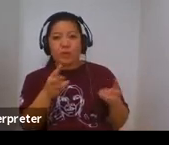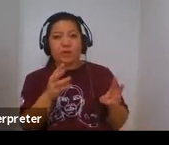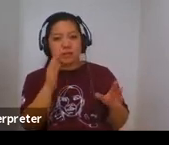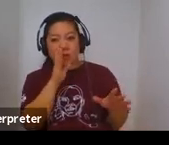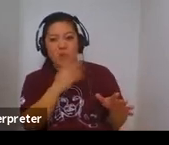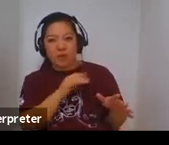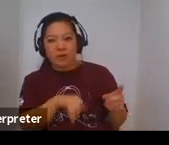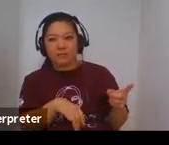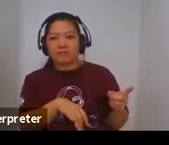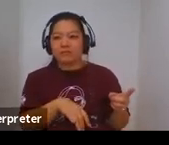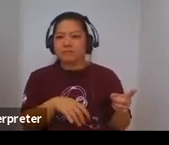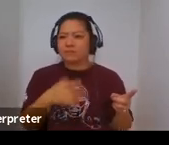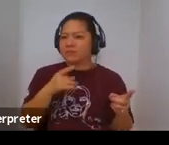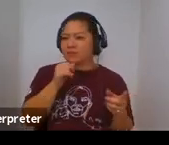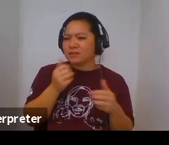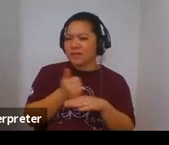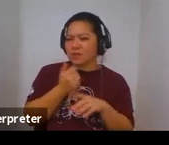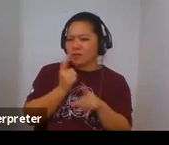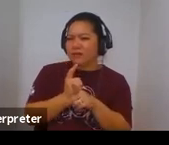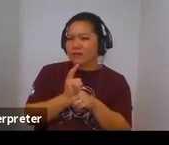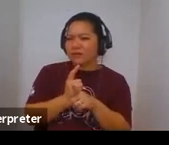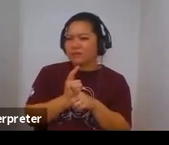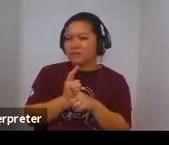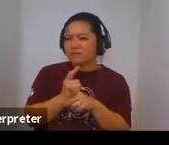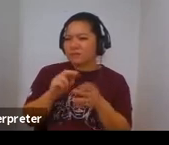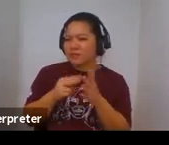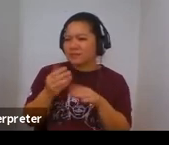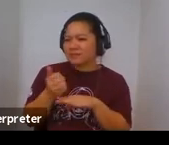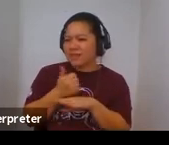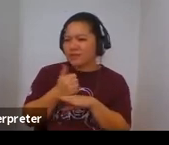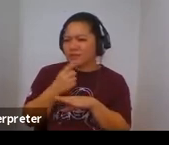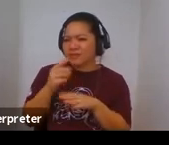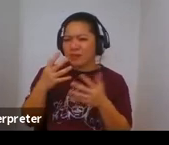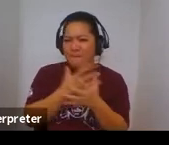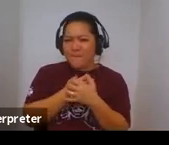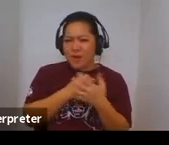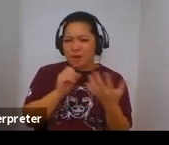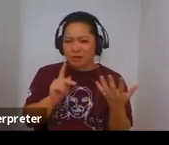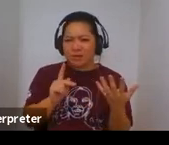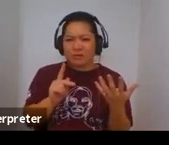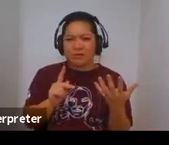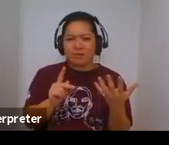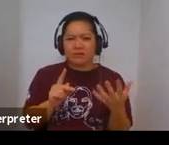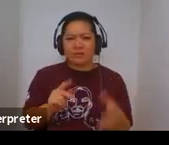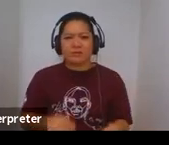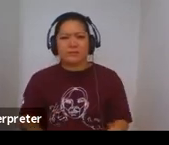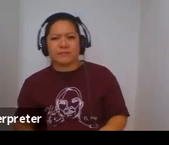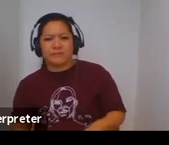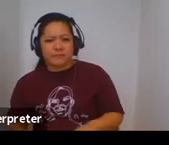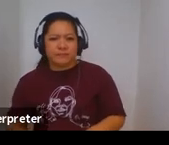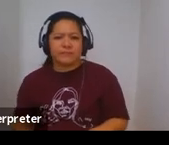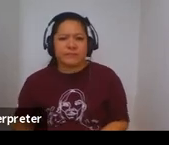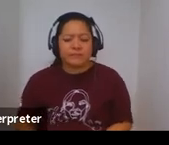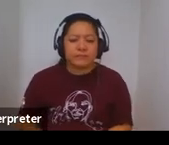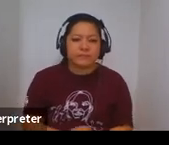ignore it. So it's not dangerous, right? Define dangerous. It's a bear. But you know, it's not gonna eat all of us. It only eats like